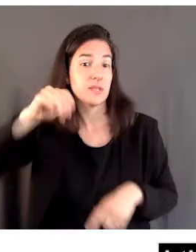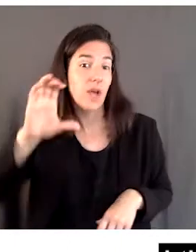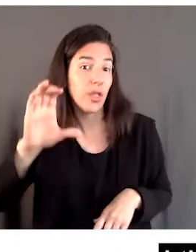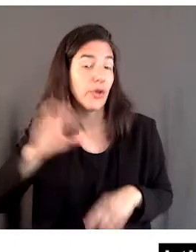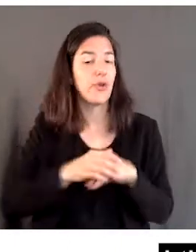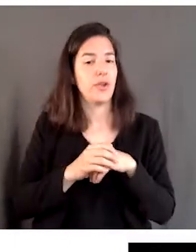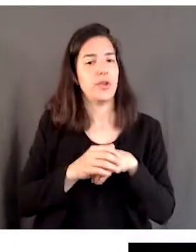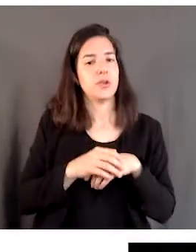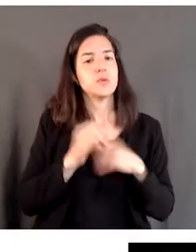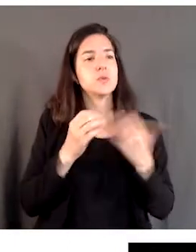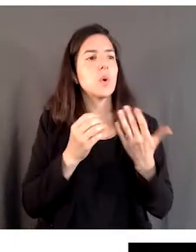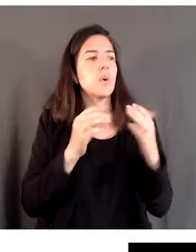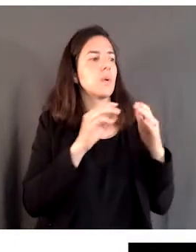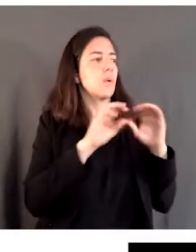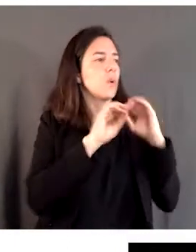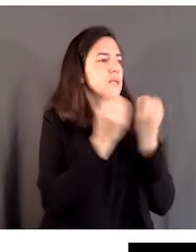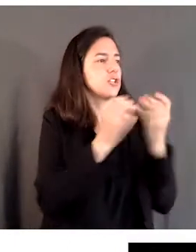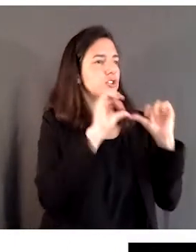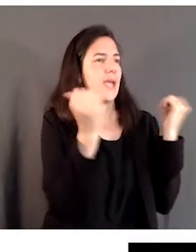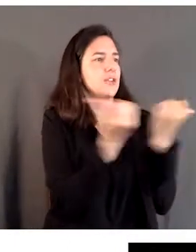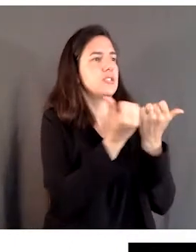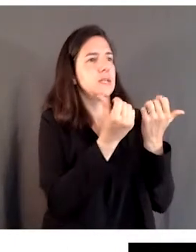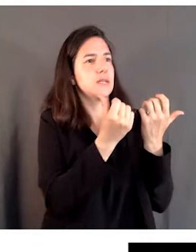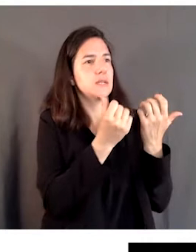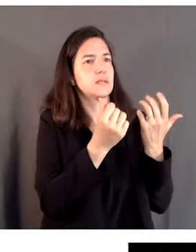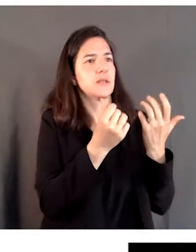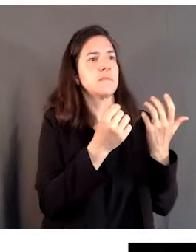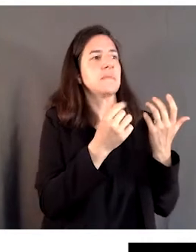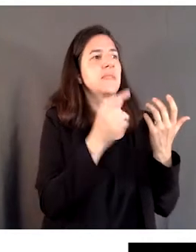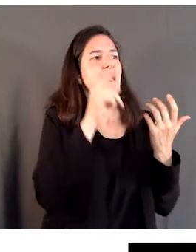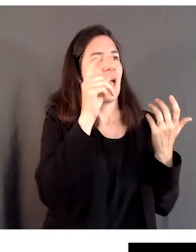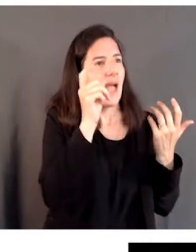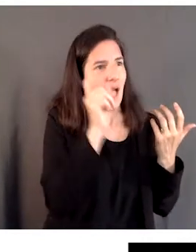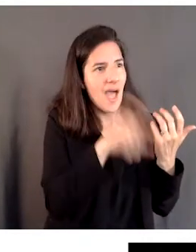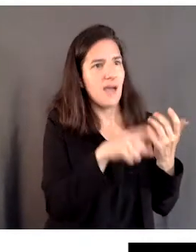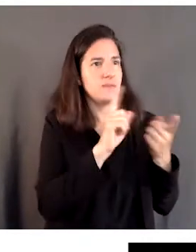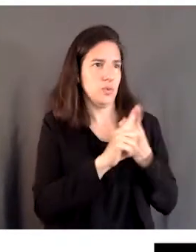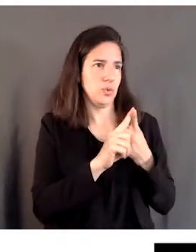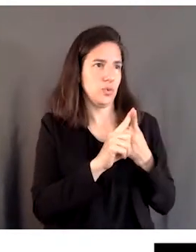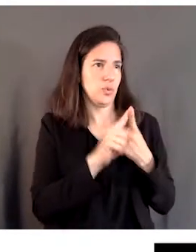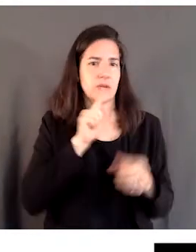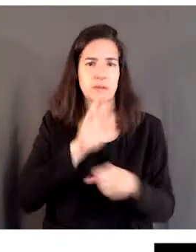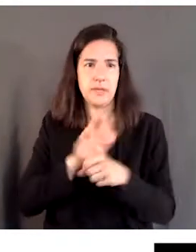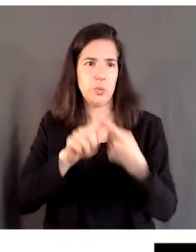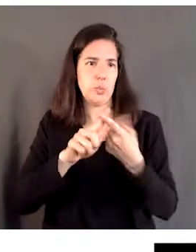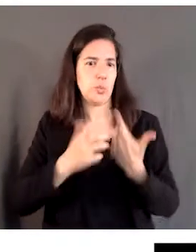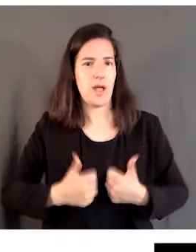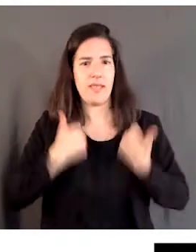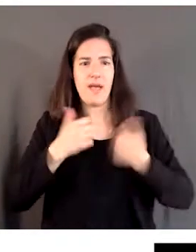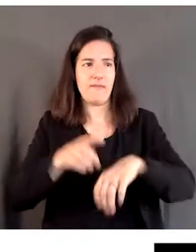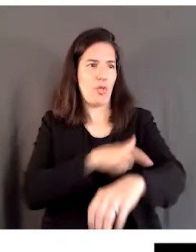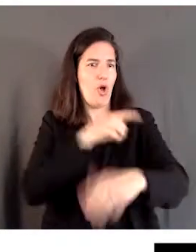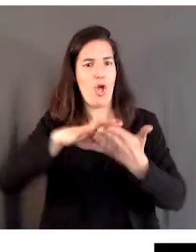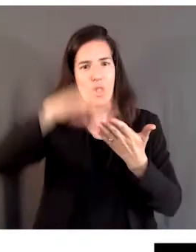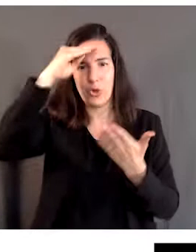organizations or agencies or people within have to go on that lifelong journey. And so I'll explain it like this: